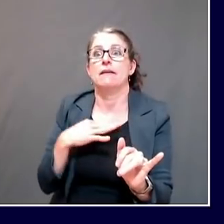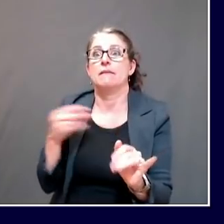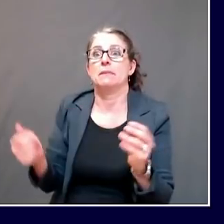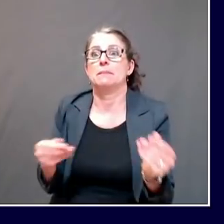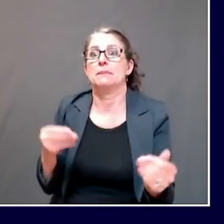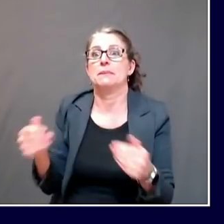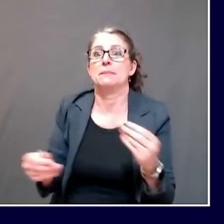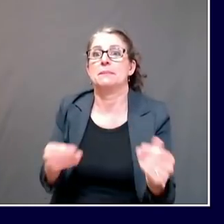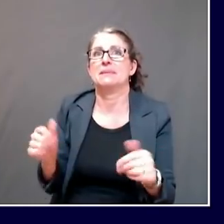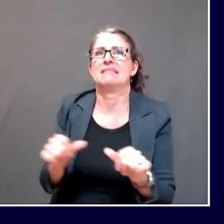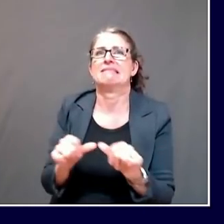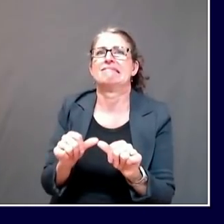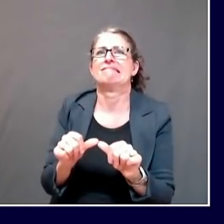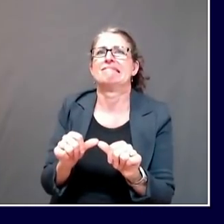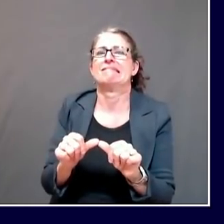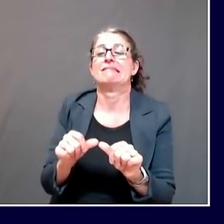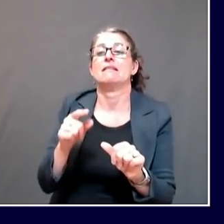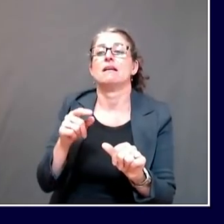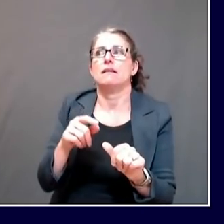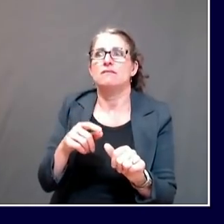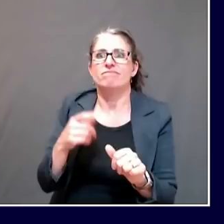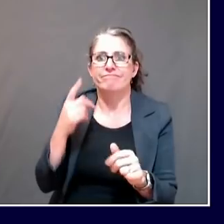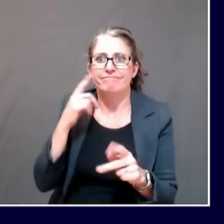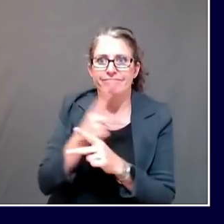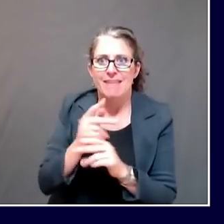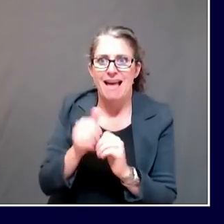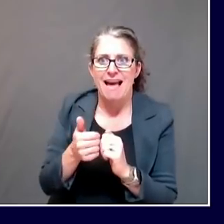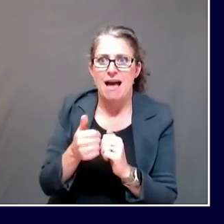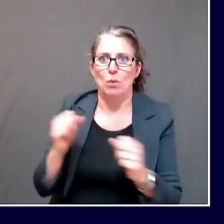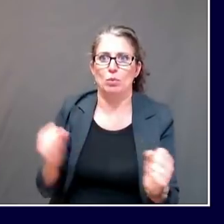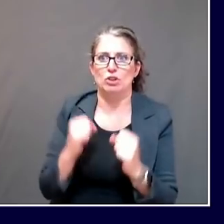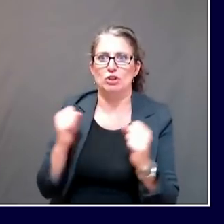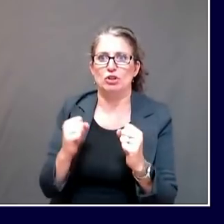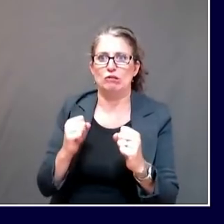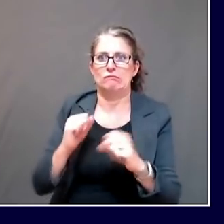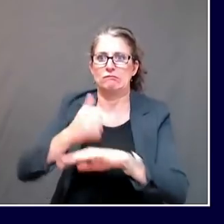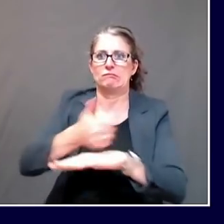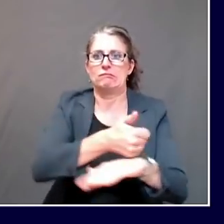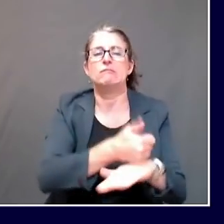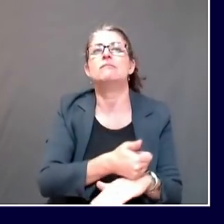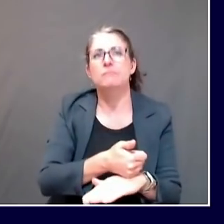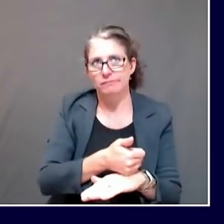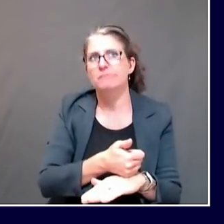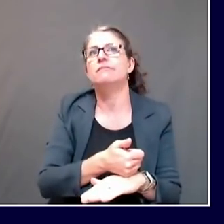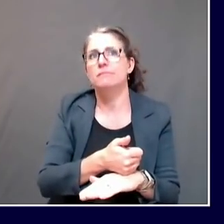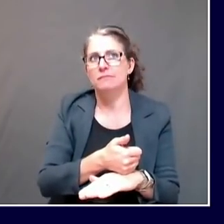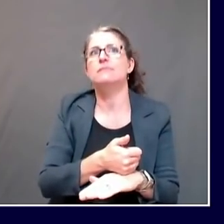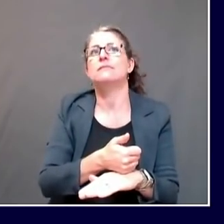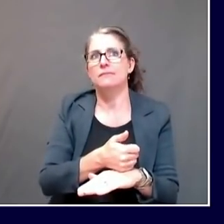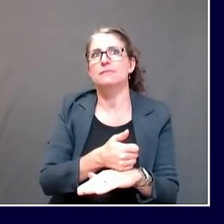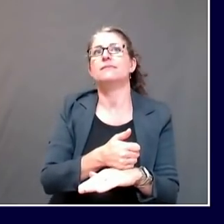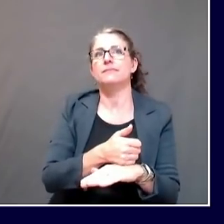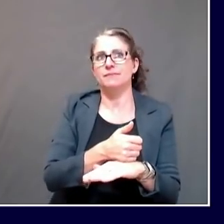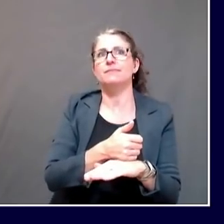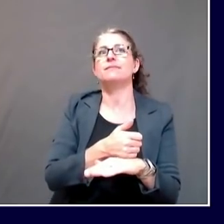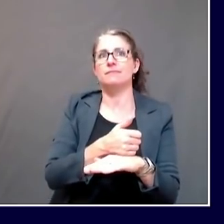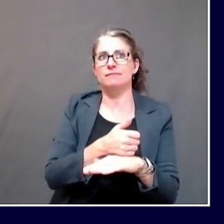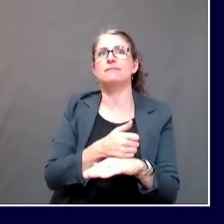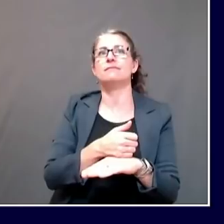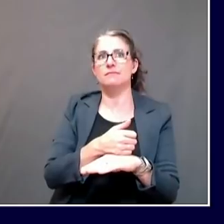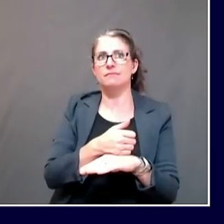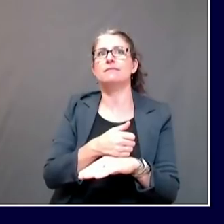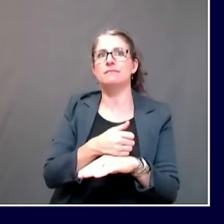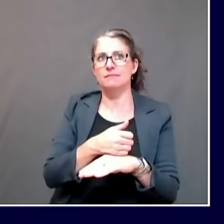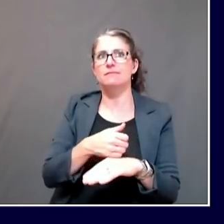months. There are also other assets available through the Efficiency Maine Trust to help with like heat pumps and maybe some